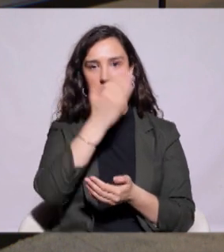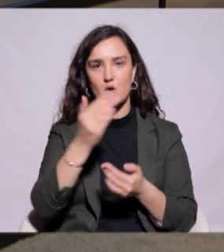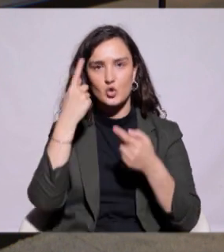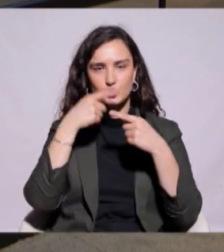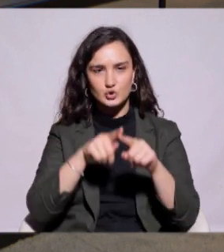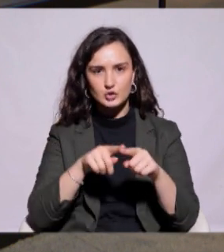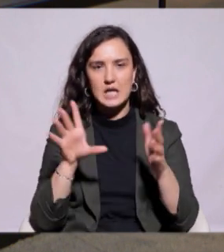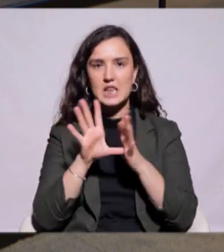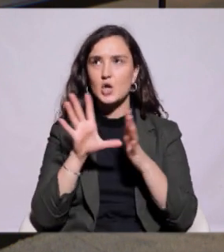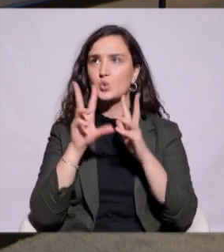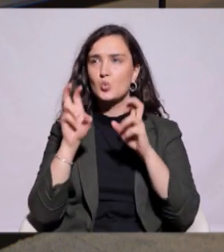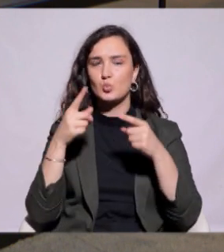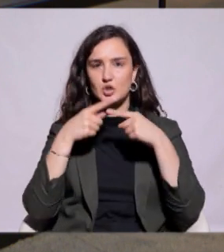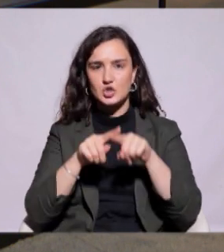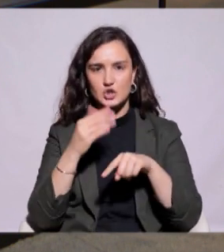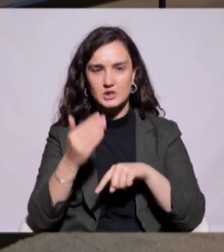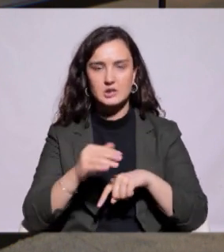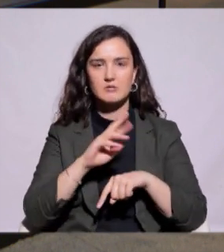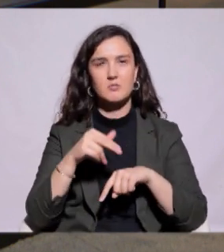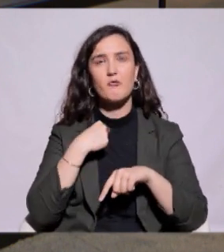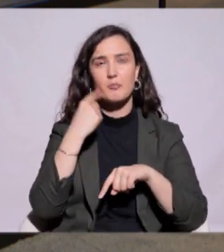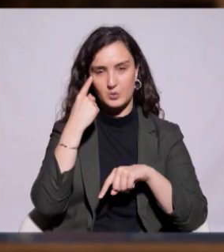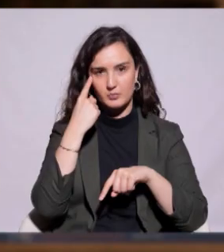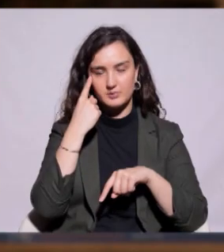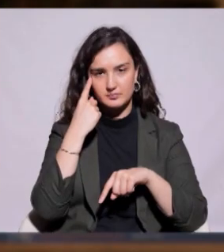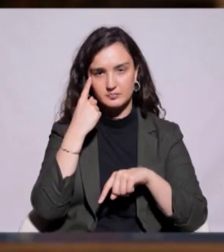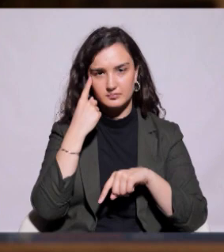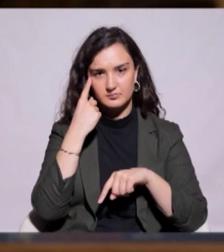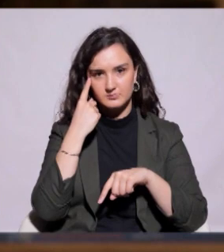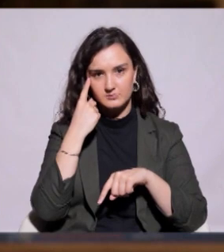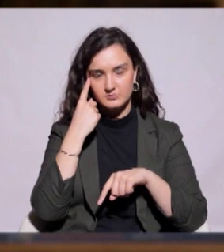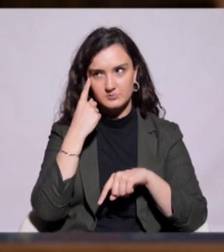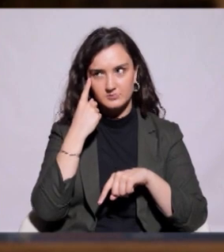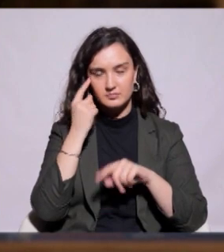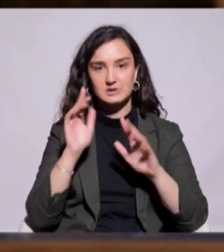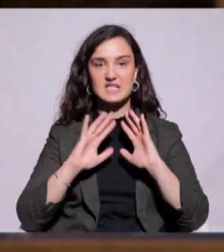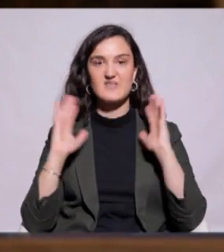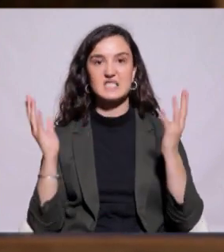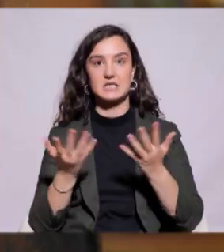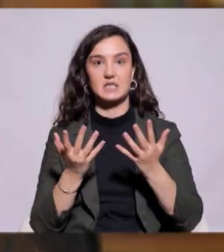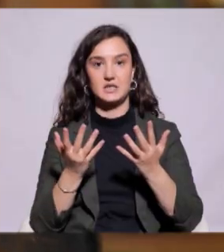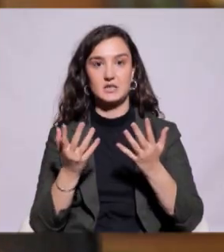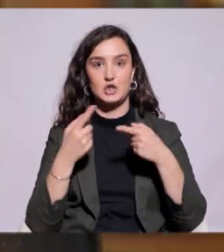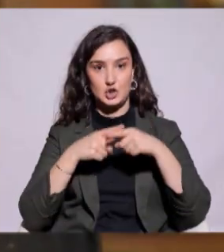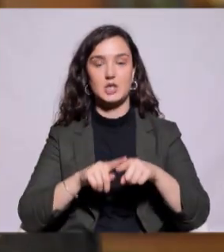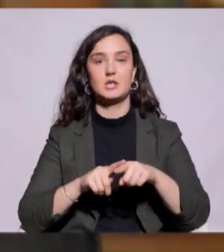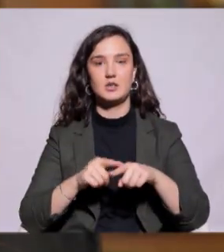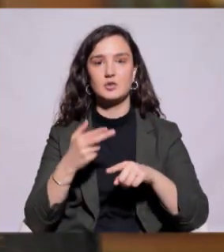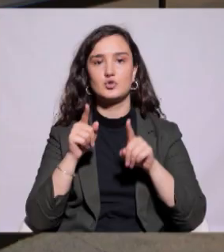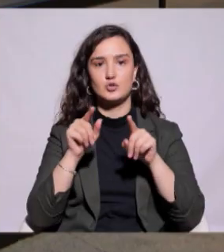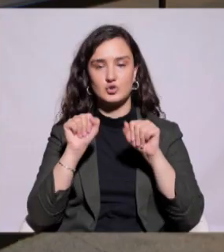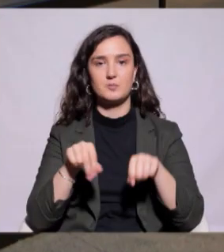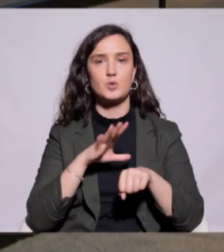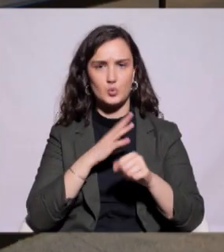and electronic engineers, and I think like space engineers for planes? You might be